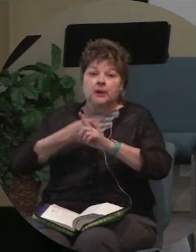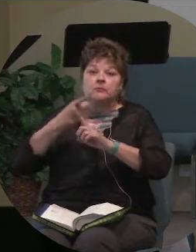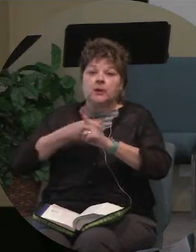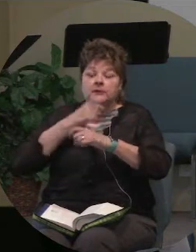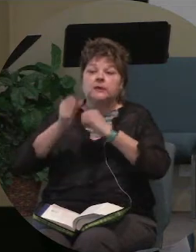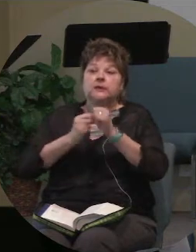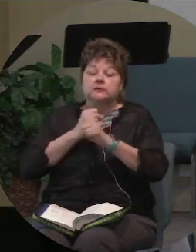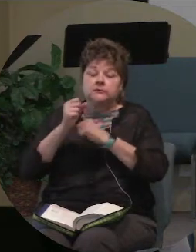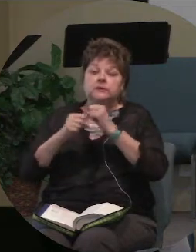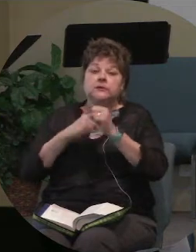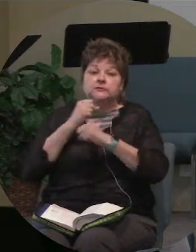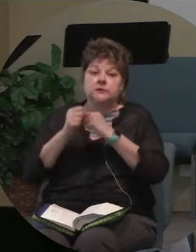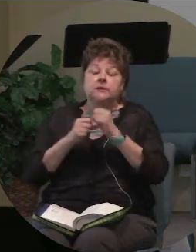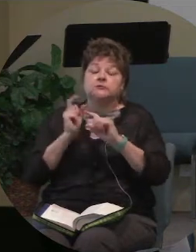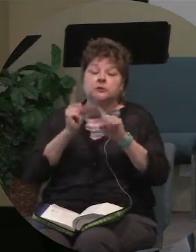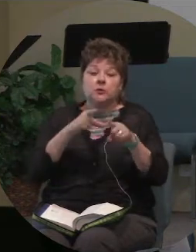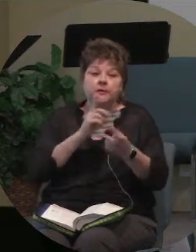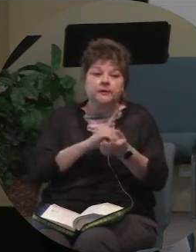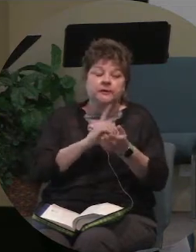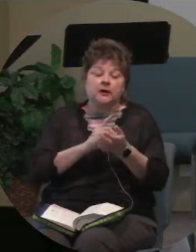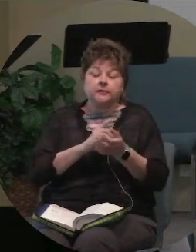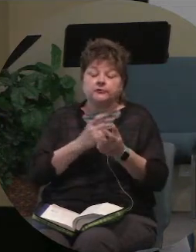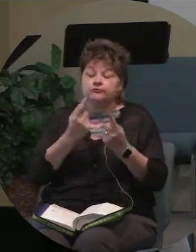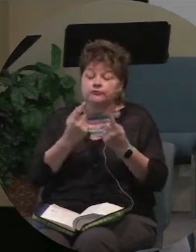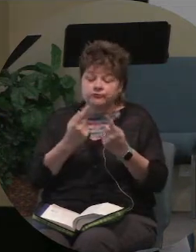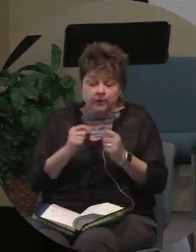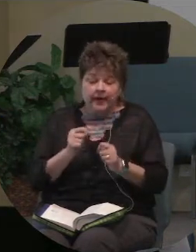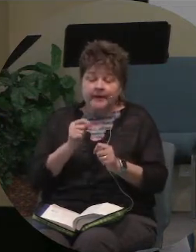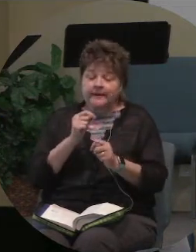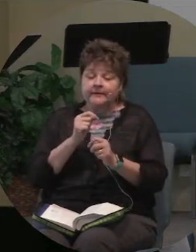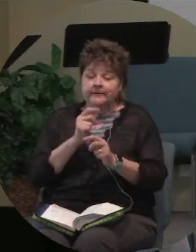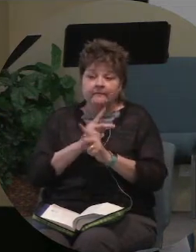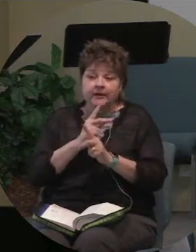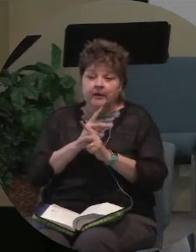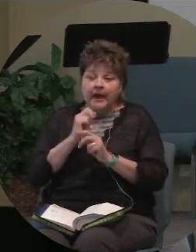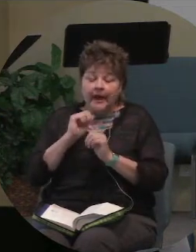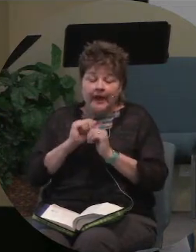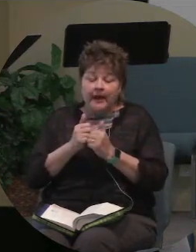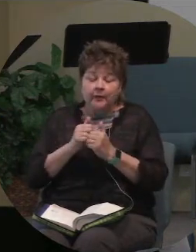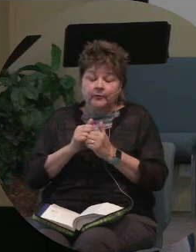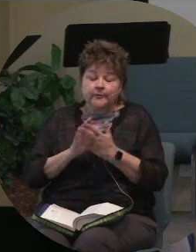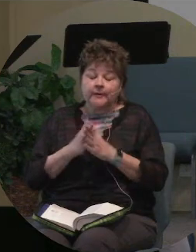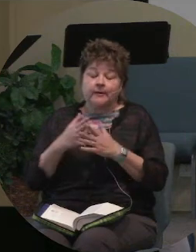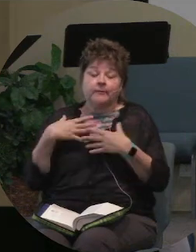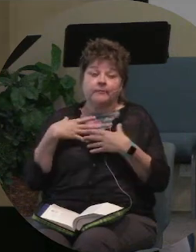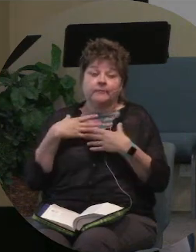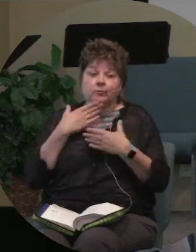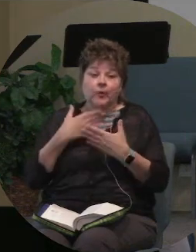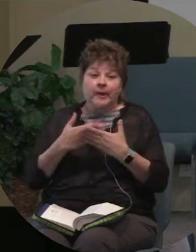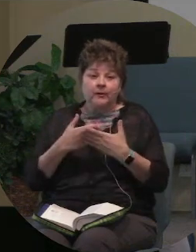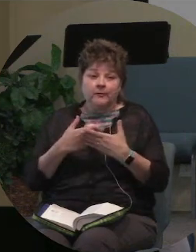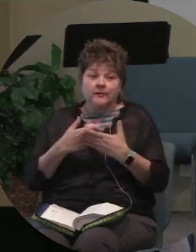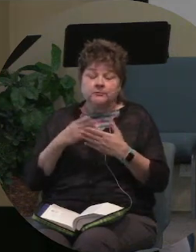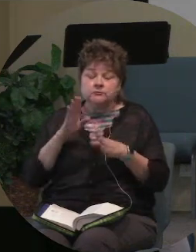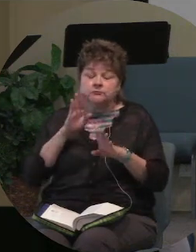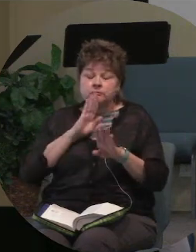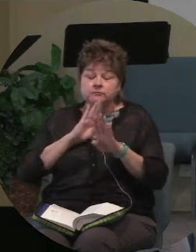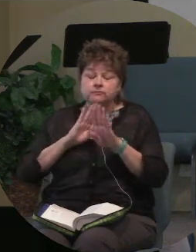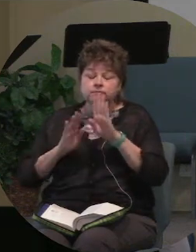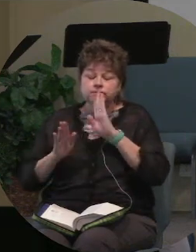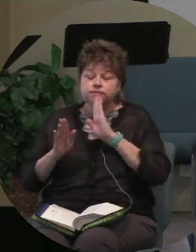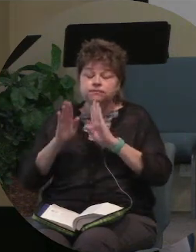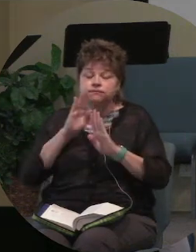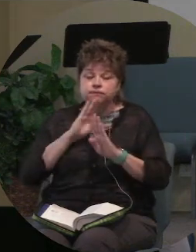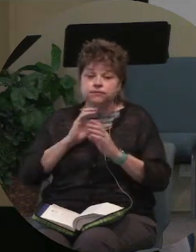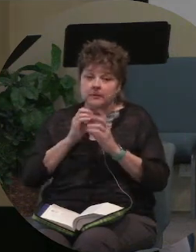to trying to figure out how to get well. You know how frustrating that is? A